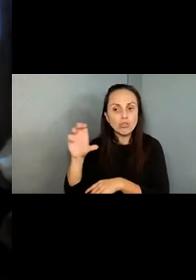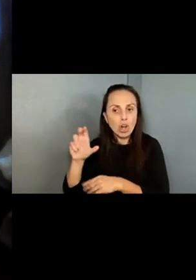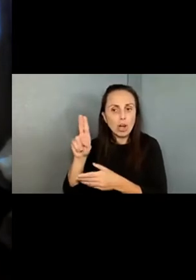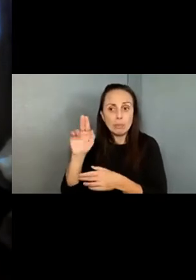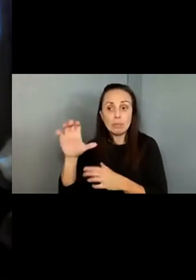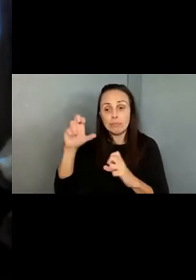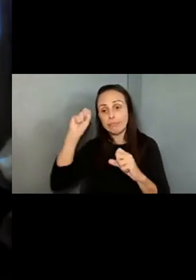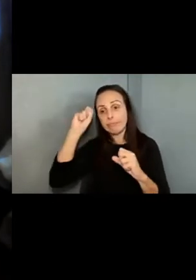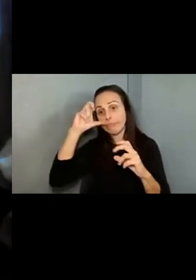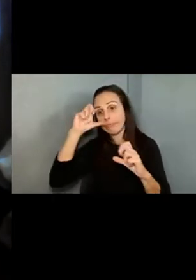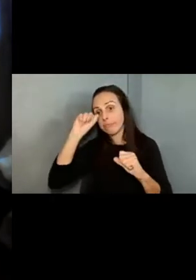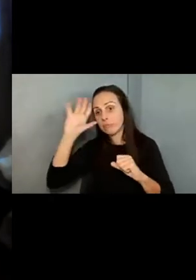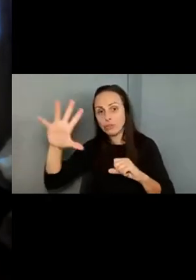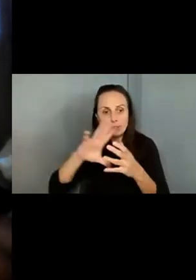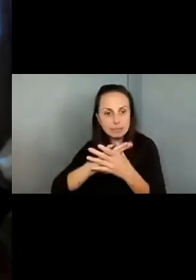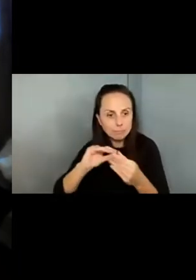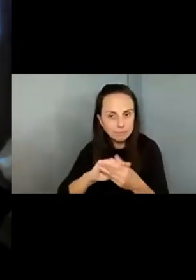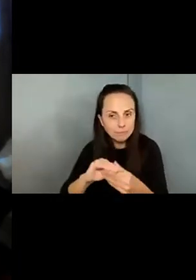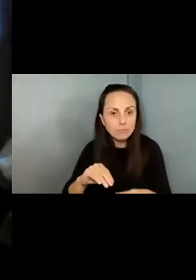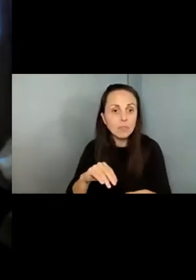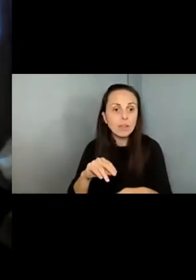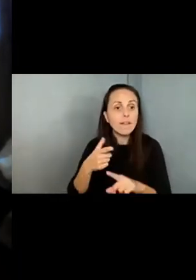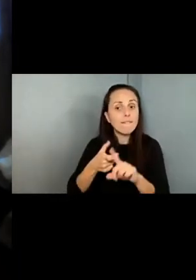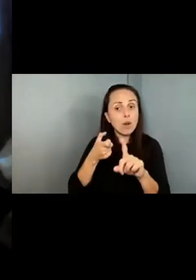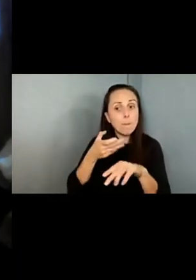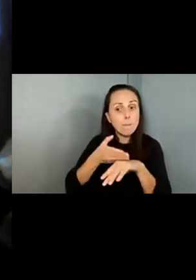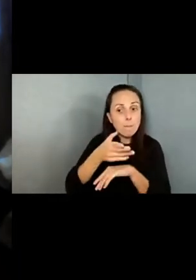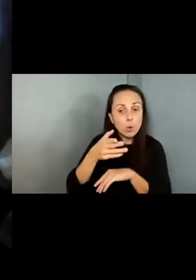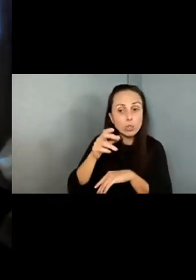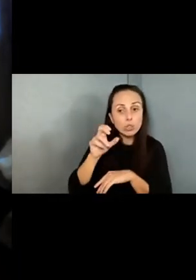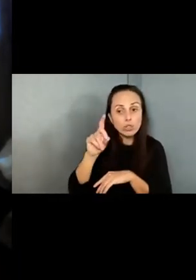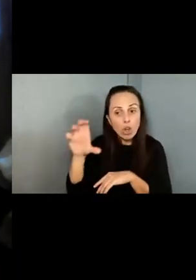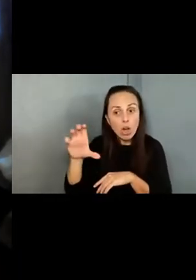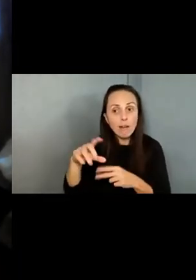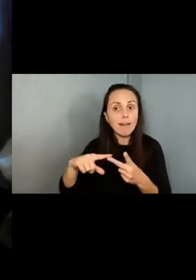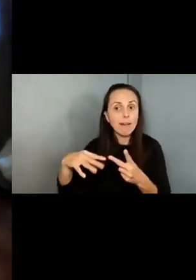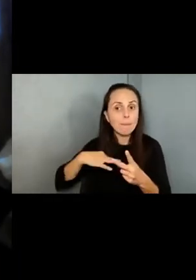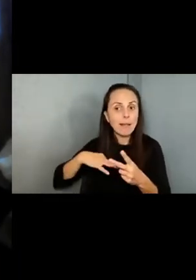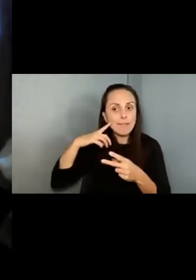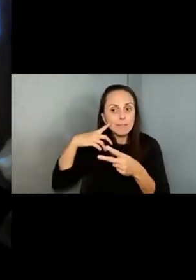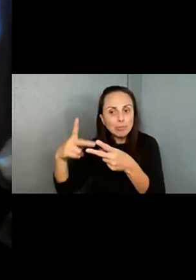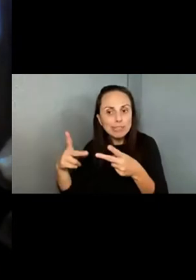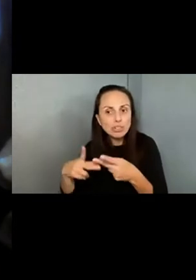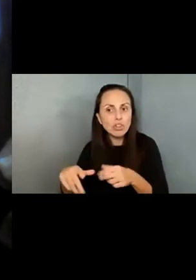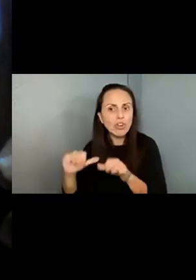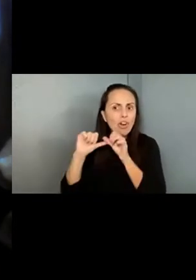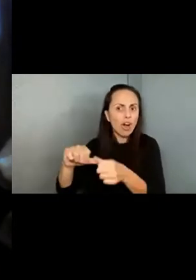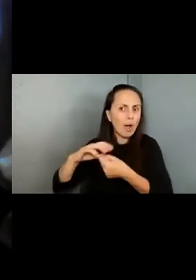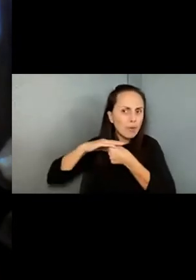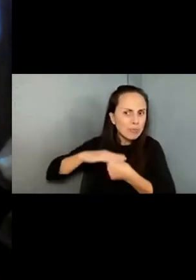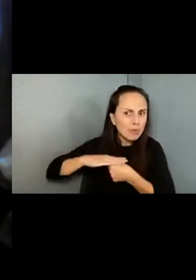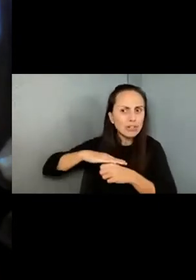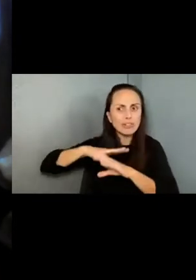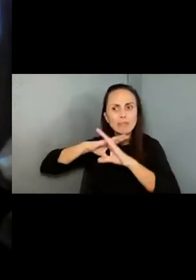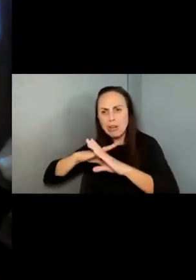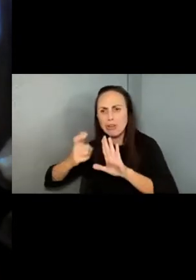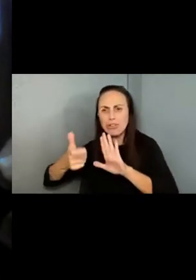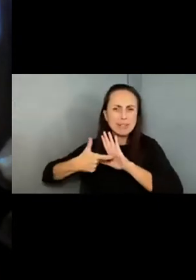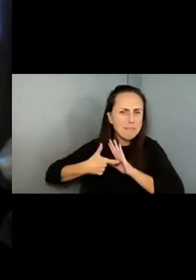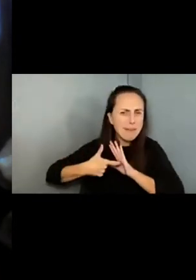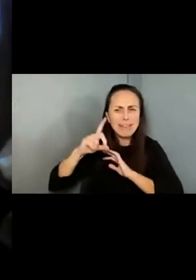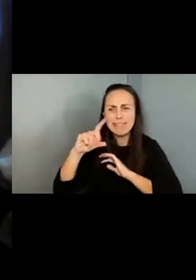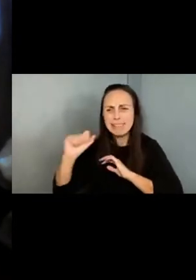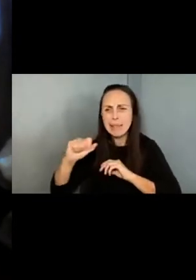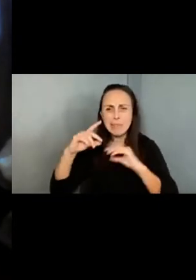least. So from a postdoc to applying for positions to ongoing pressures, barriers, and demands that disabled faculty